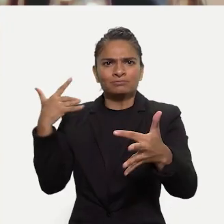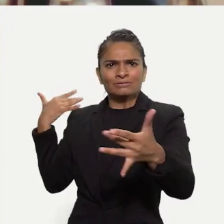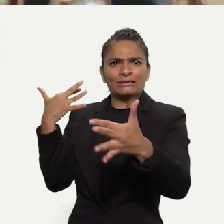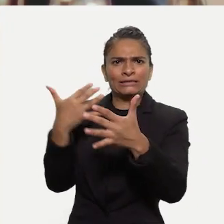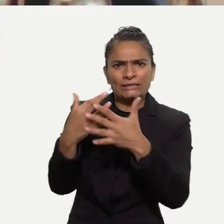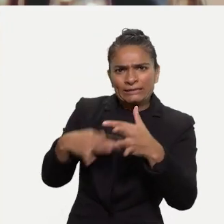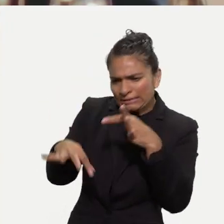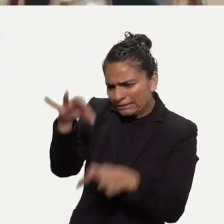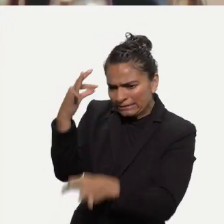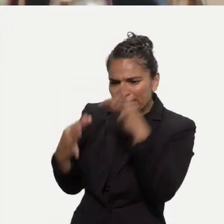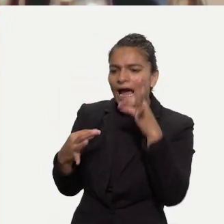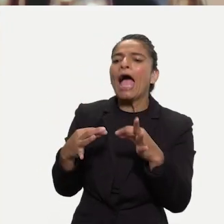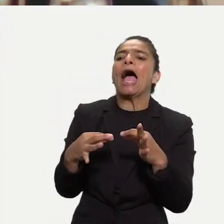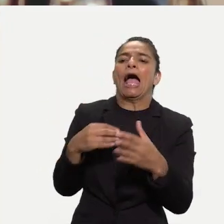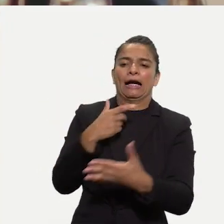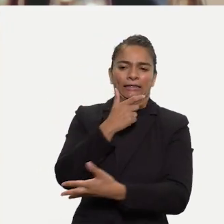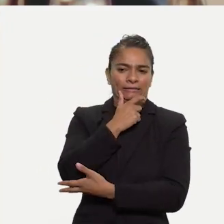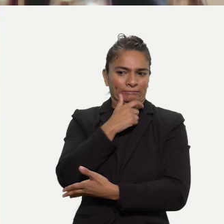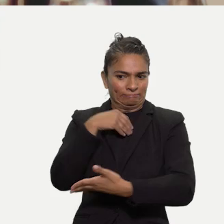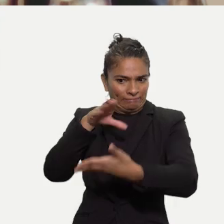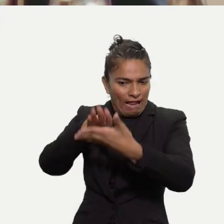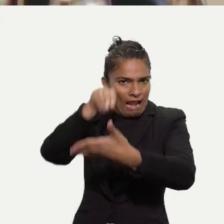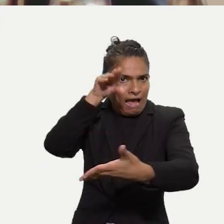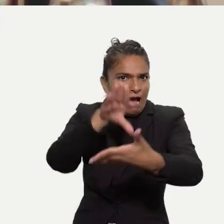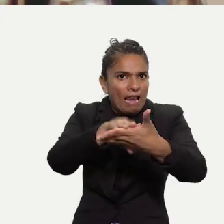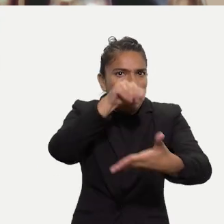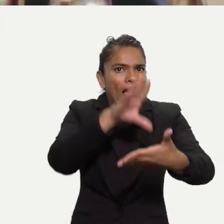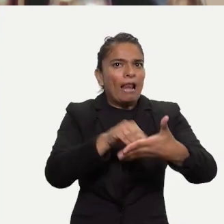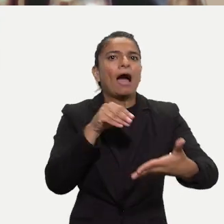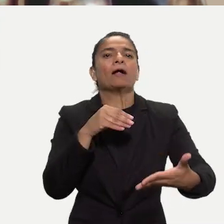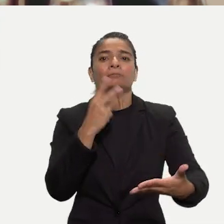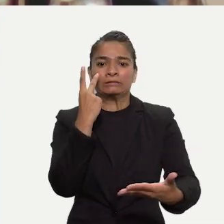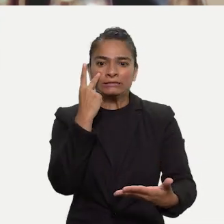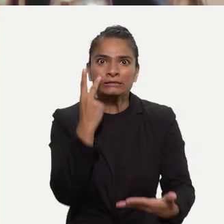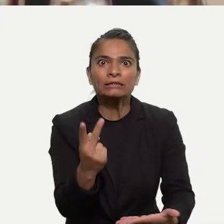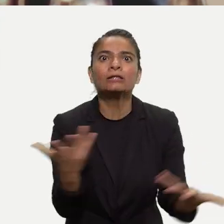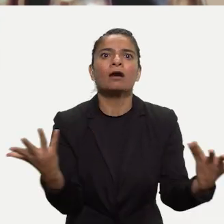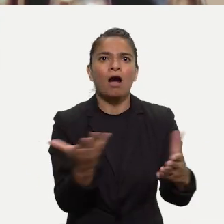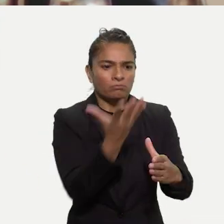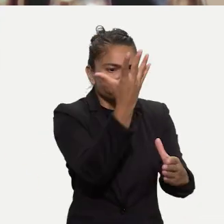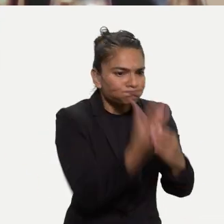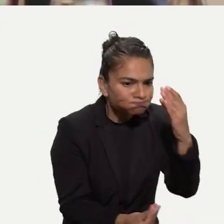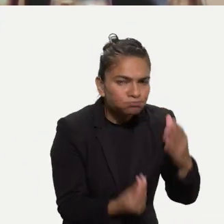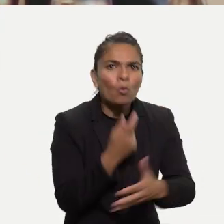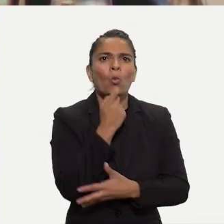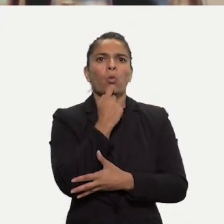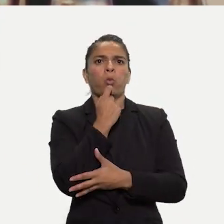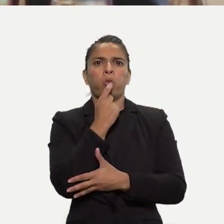analyzed what programs and projects they had supported in the past, the lessons